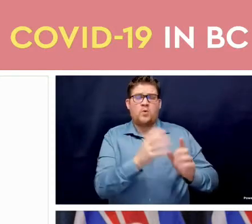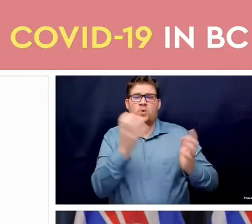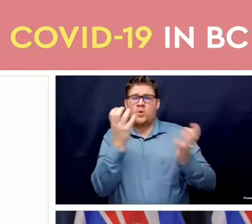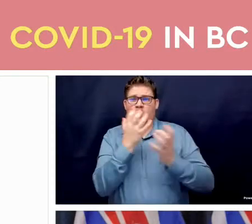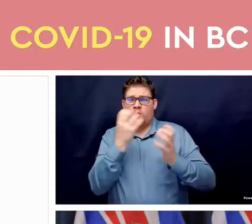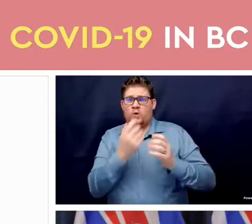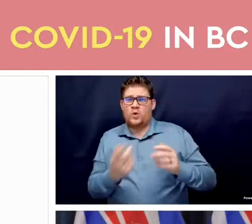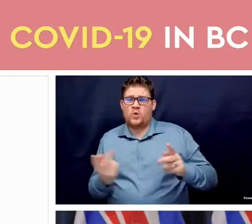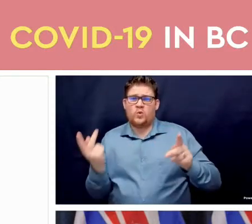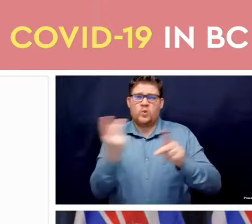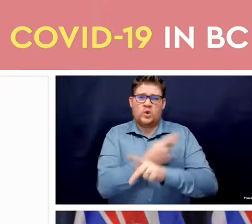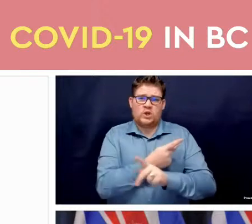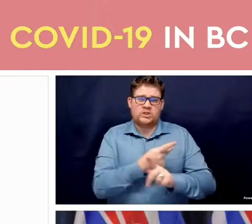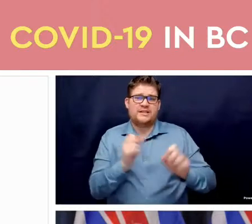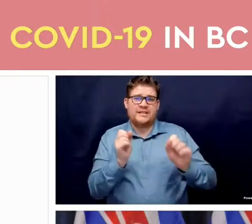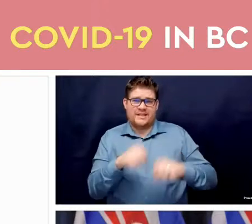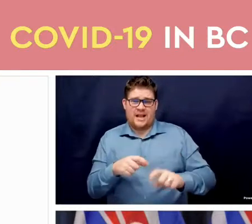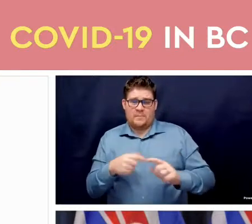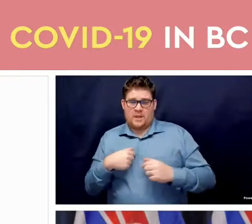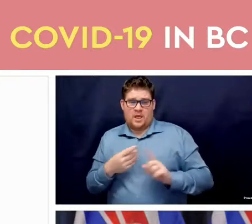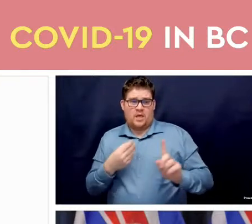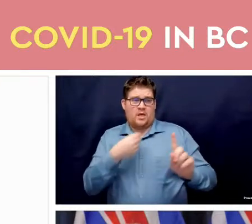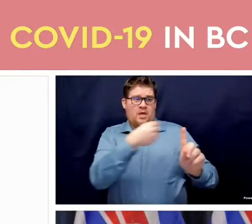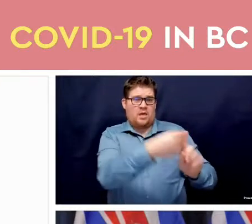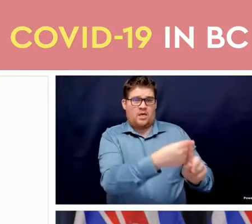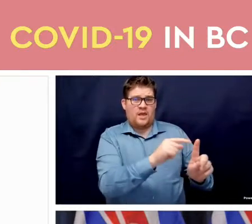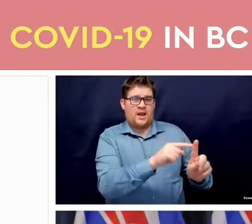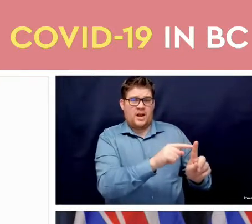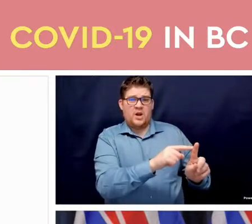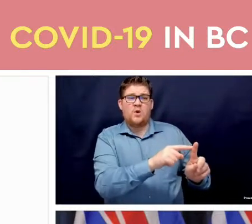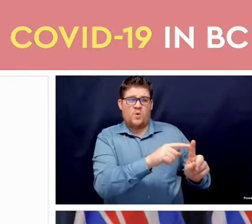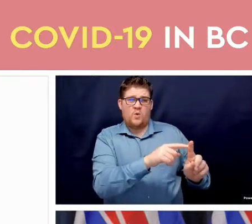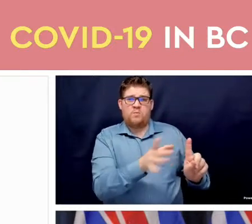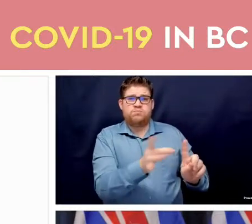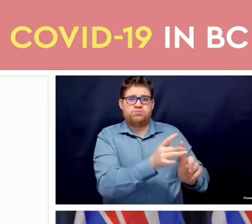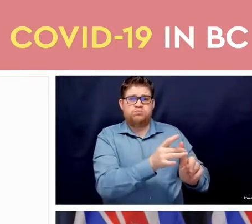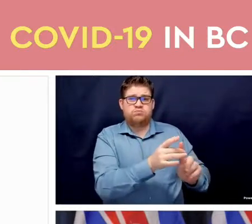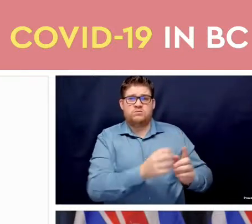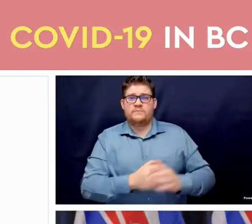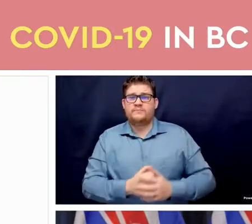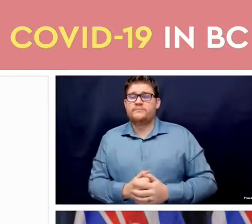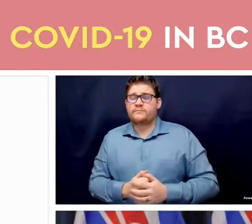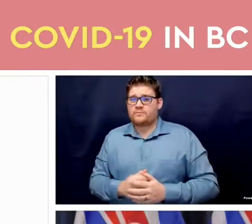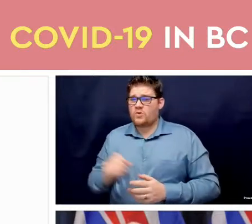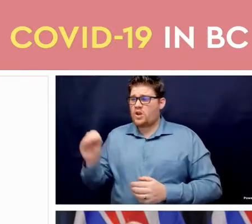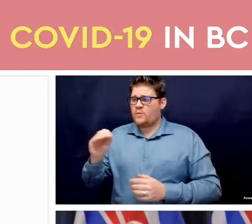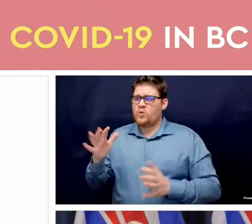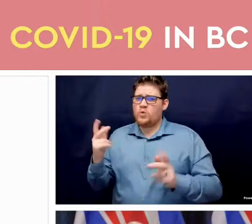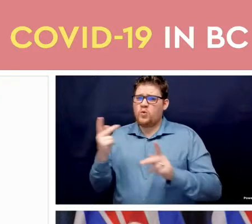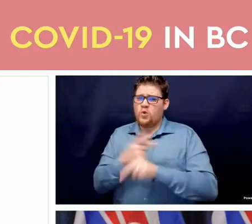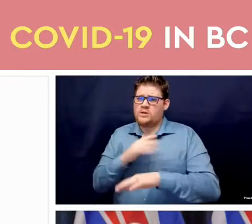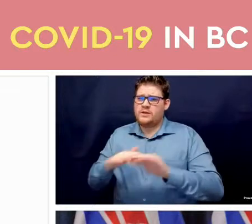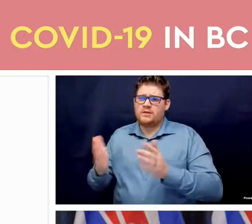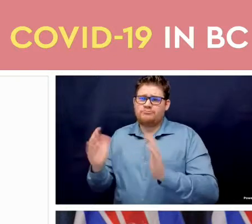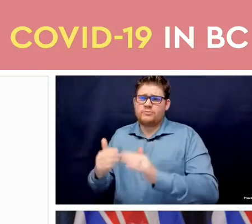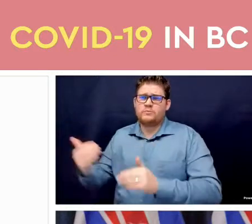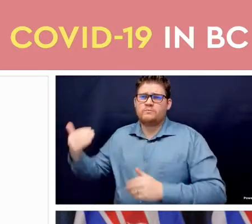if you don't have that immune stimulation, that protection, you're at much higher risk than you were